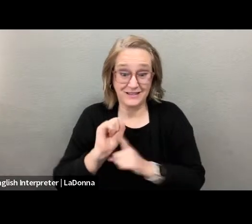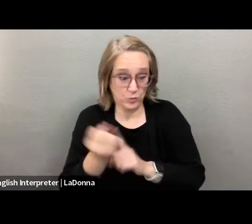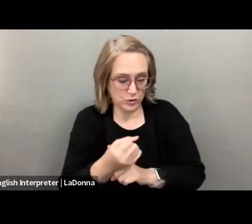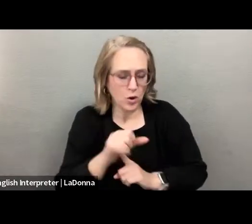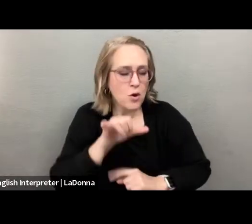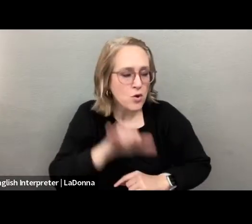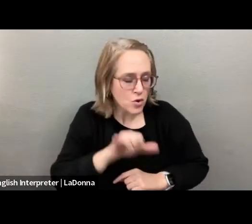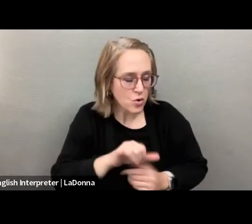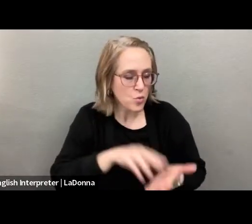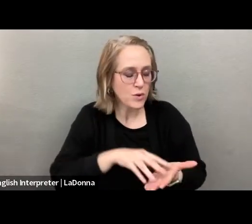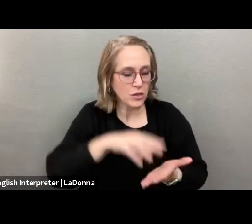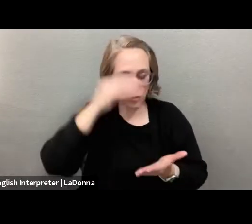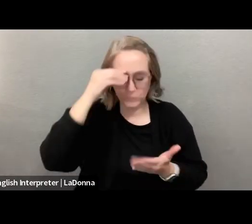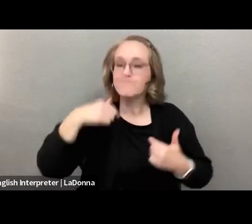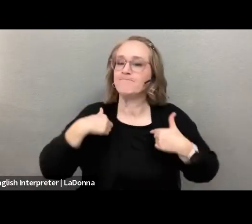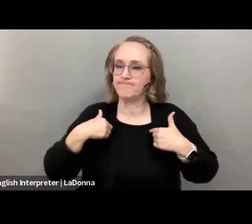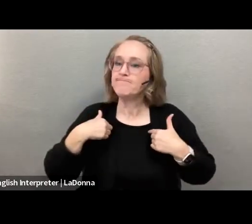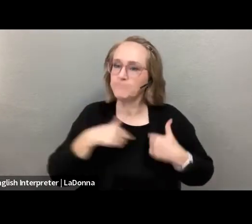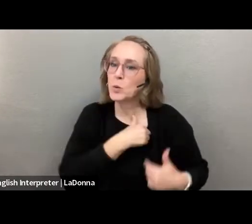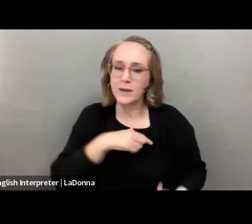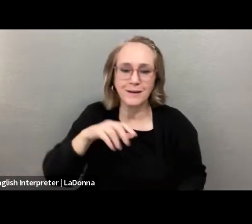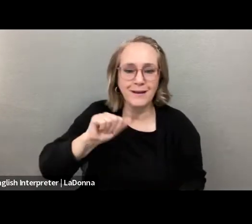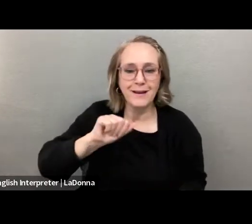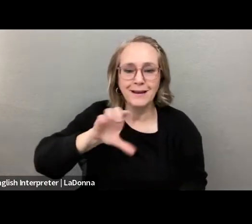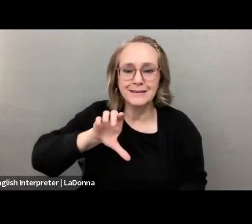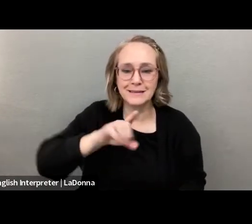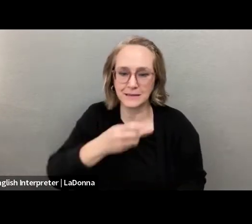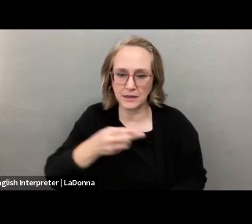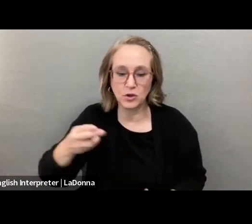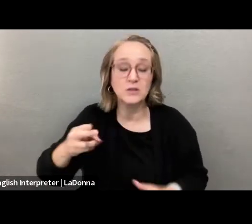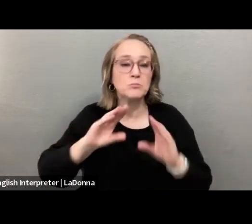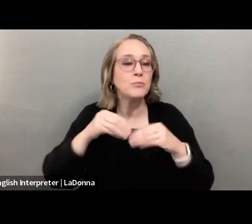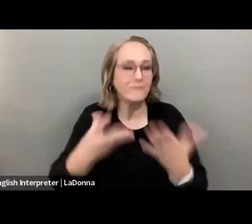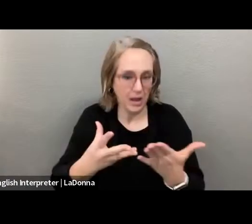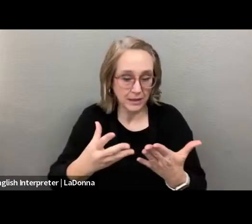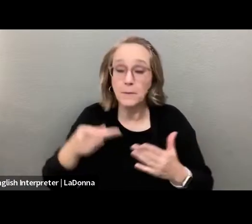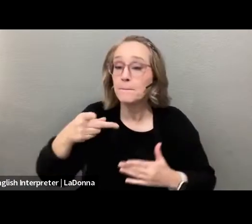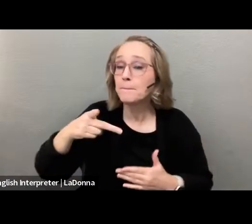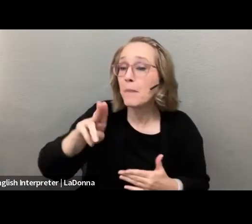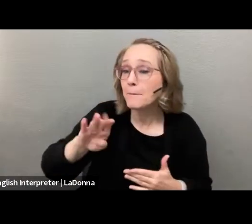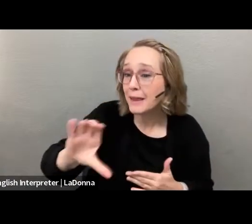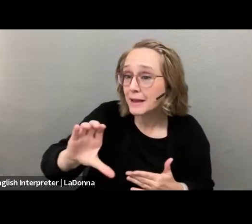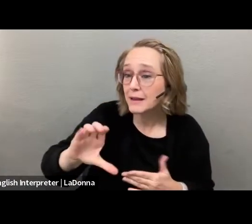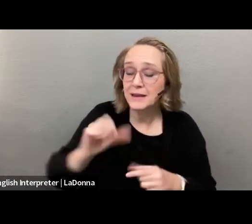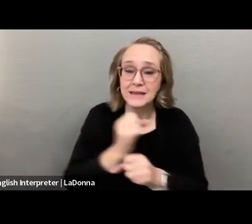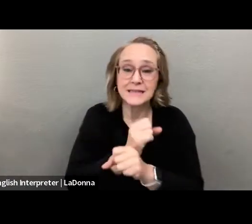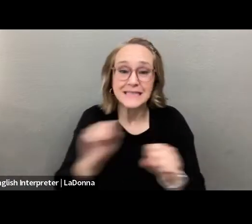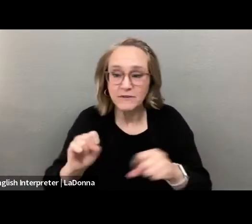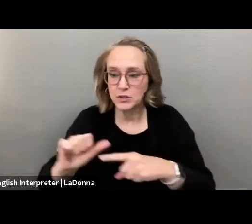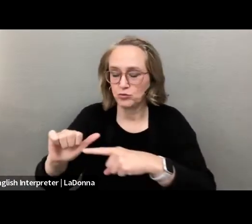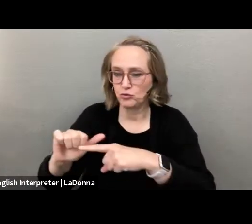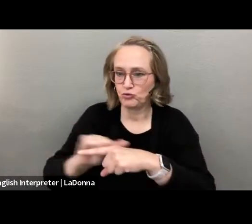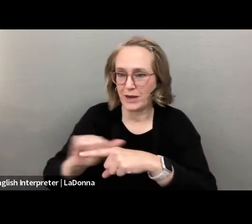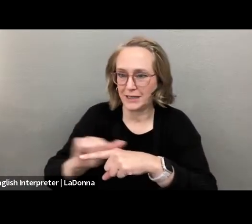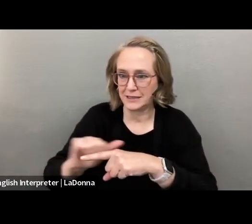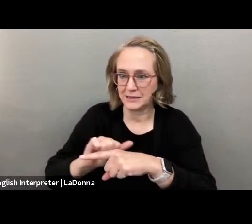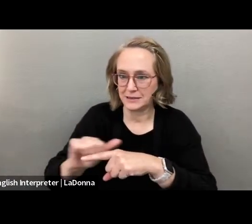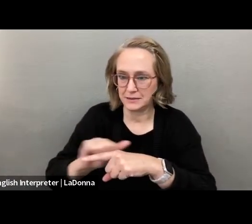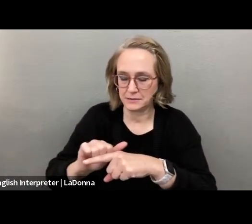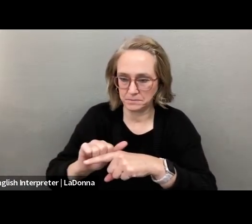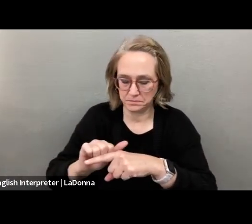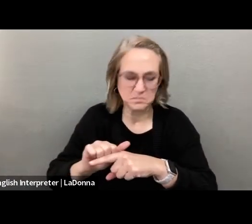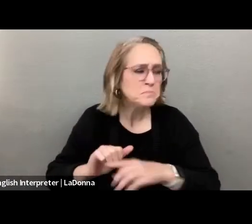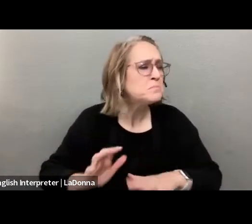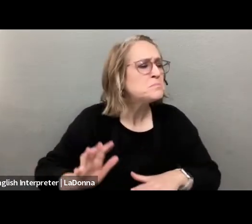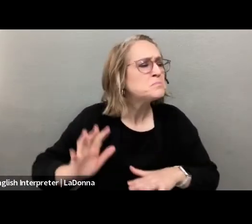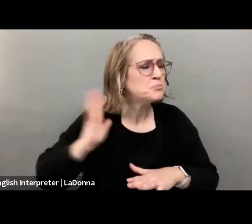HOH provides public safety training, and we have in the past provided training to the